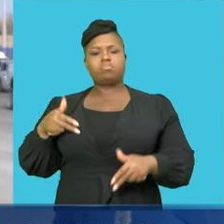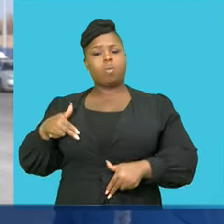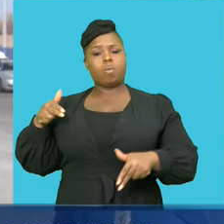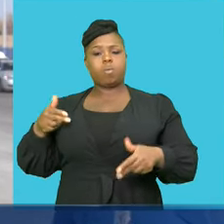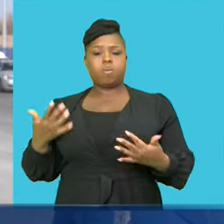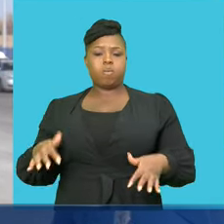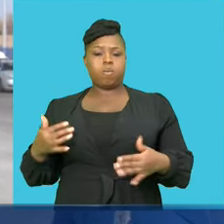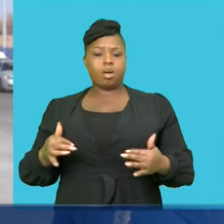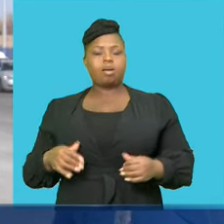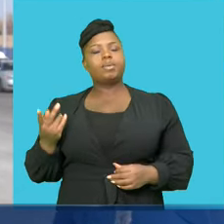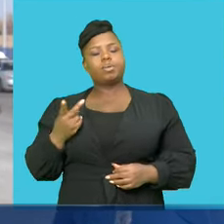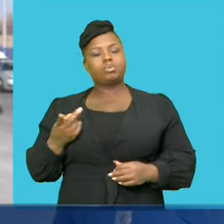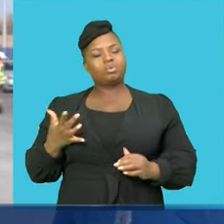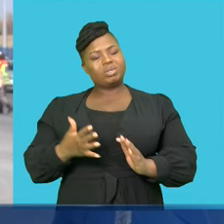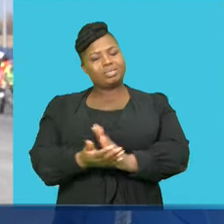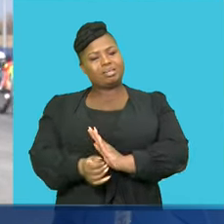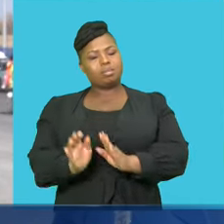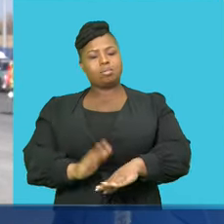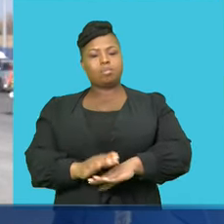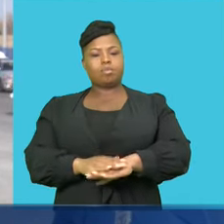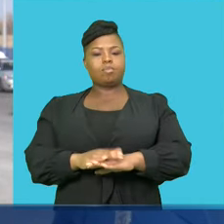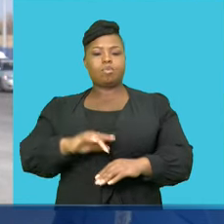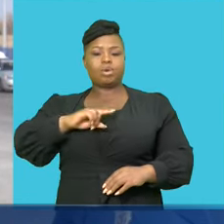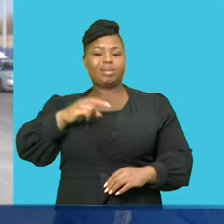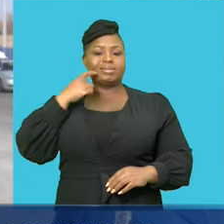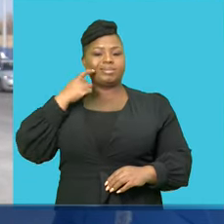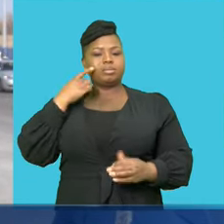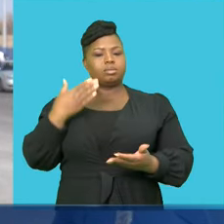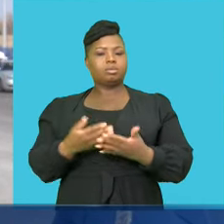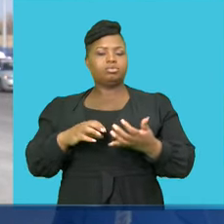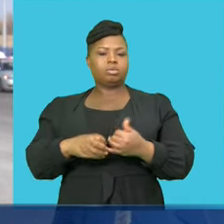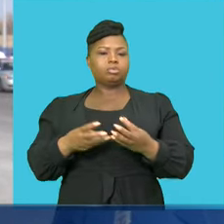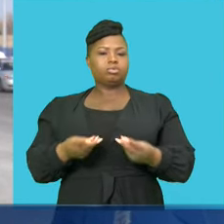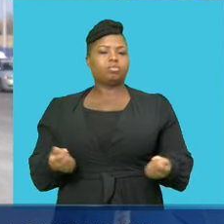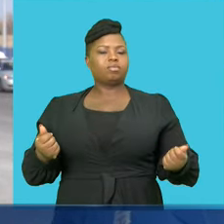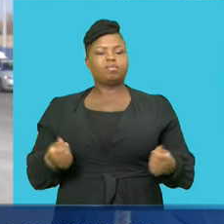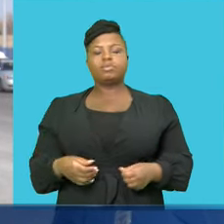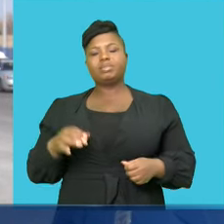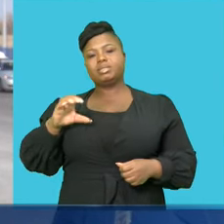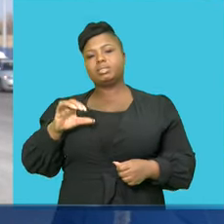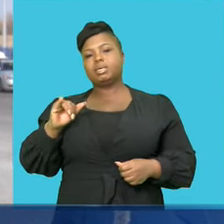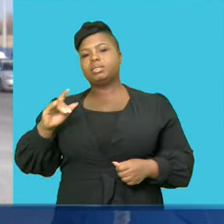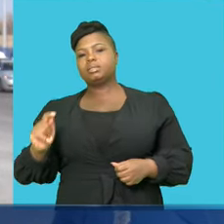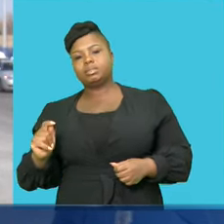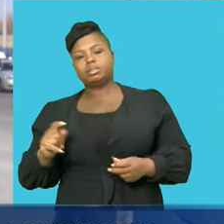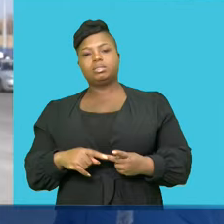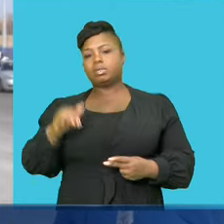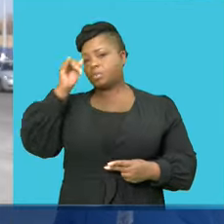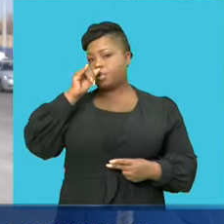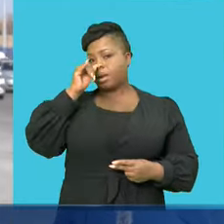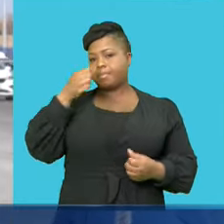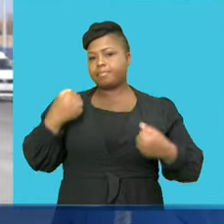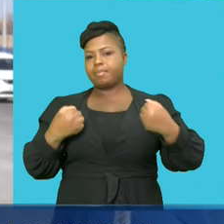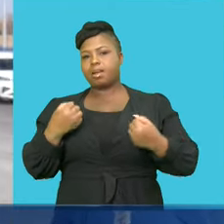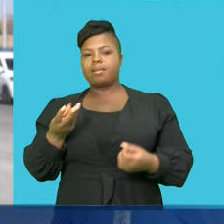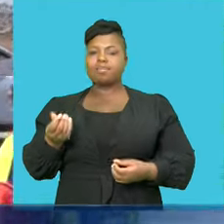and we also want to skill them further so that they're able to tackle things like your cash in transit that will be happening, or as and when